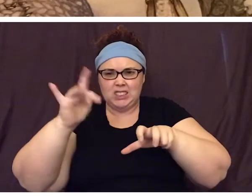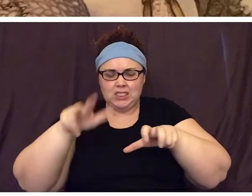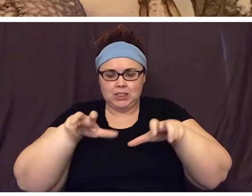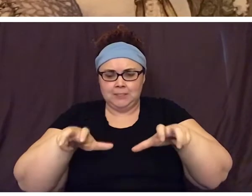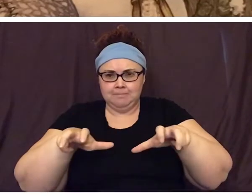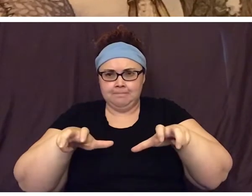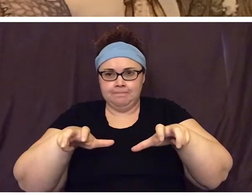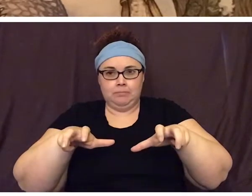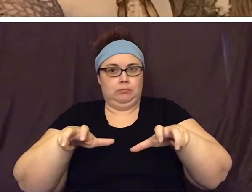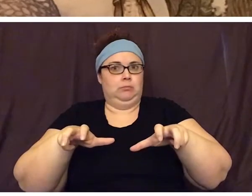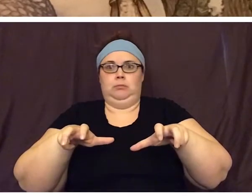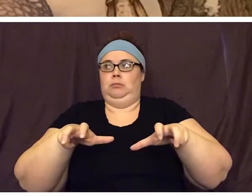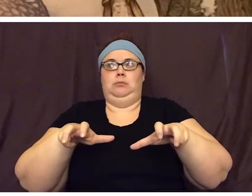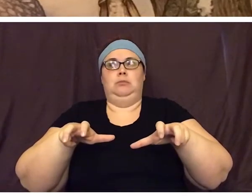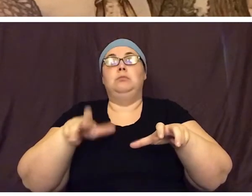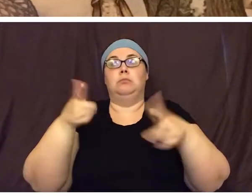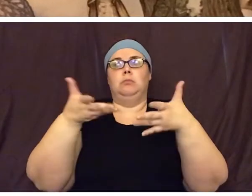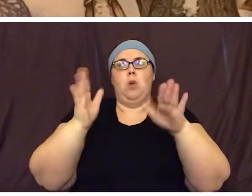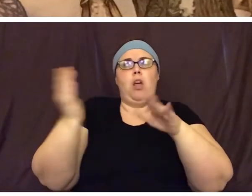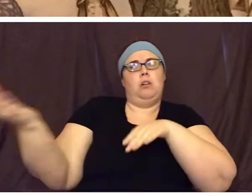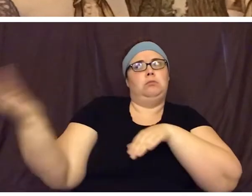they quickly let him in.